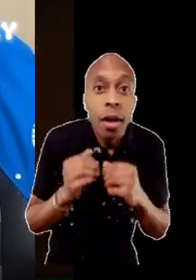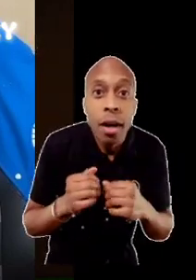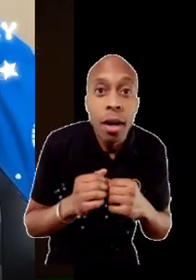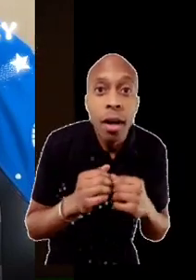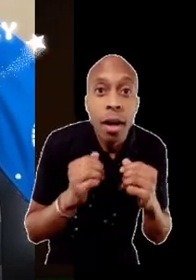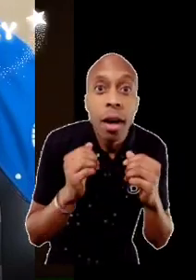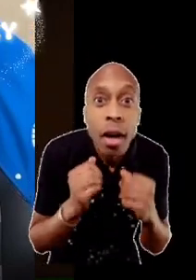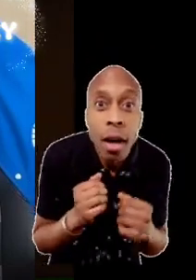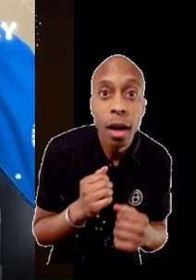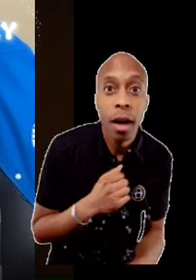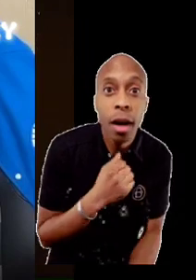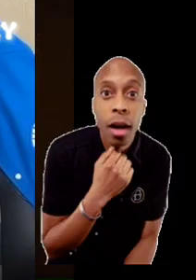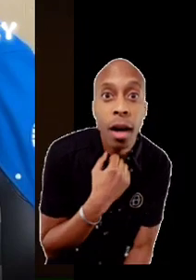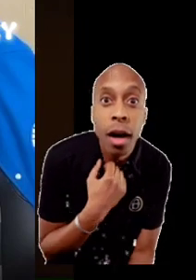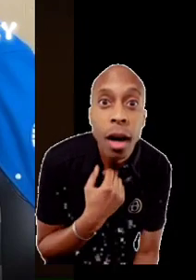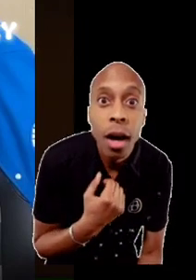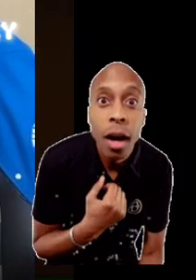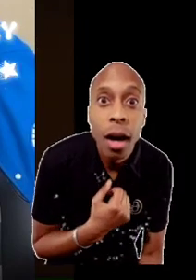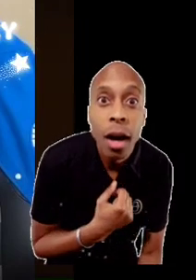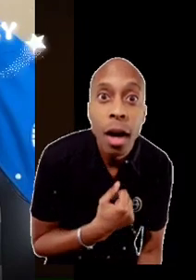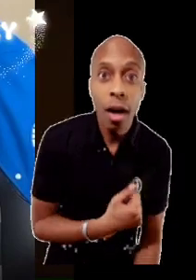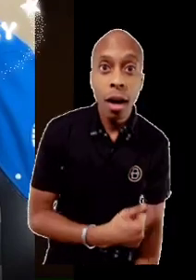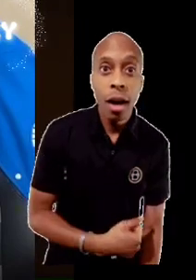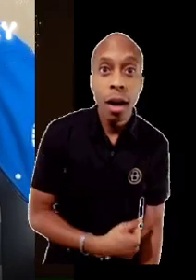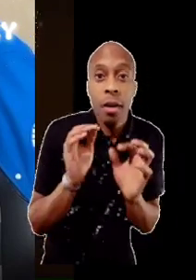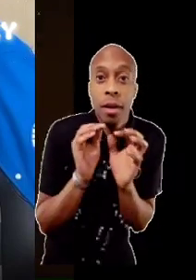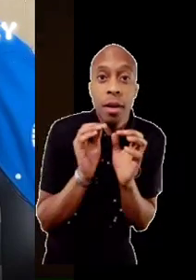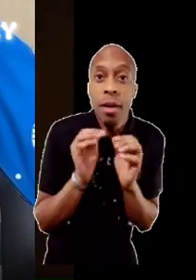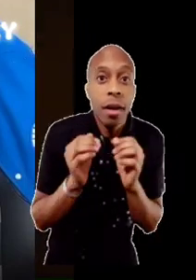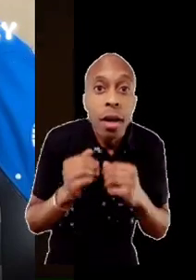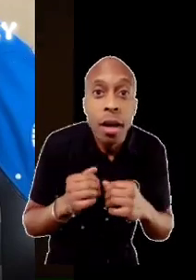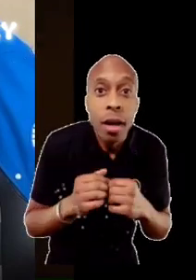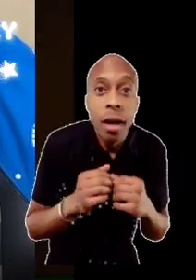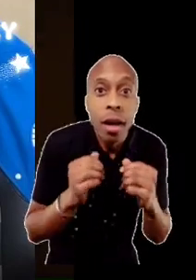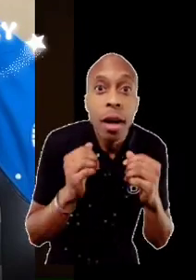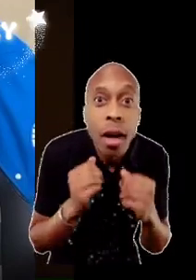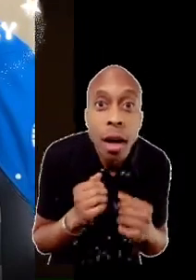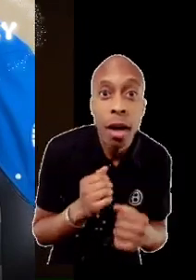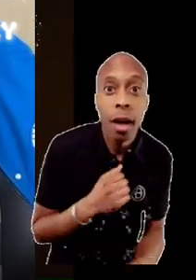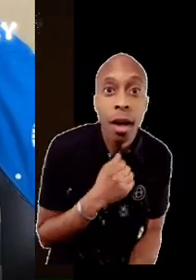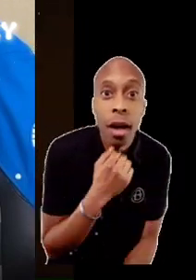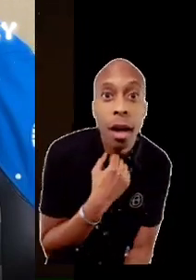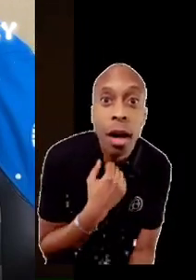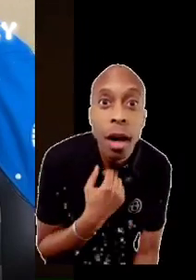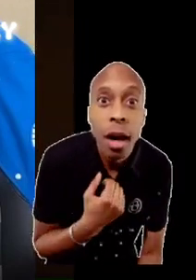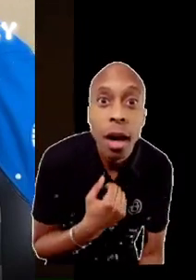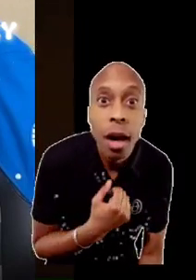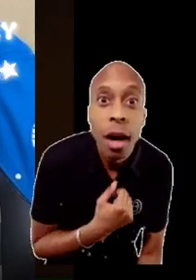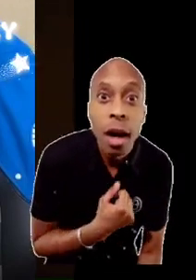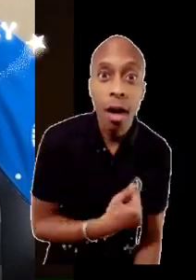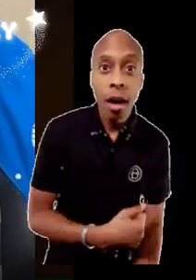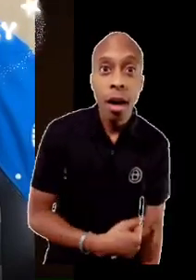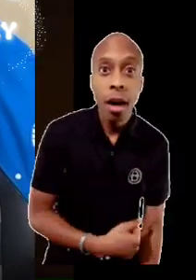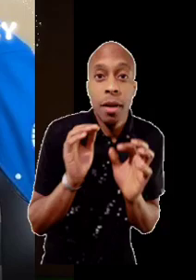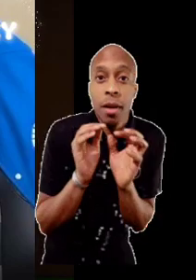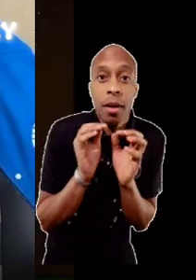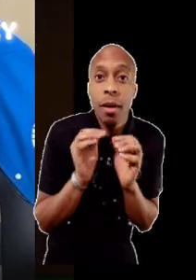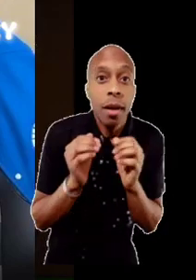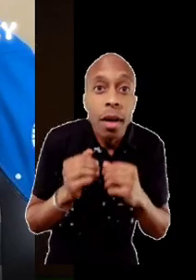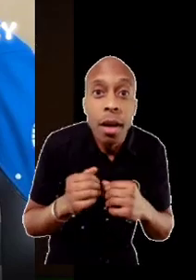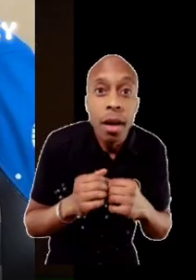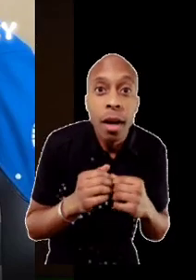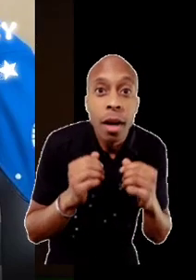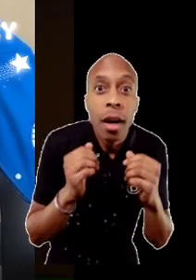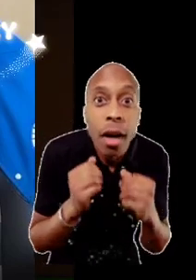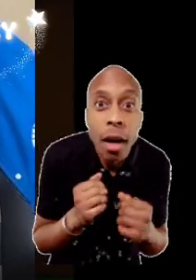know? Because guess what now? You see, because I'm up on break, a little thing just lick me. You see that little note there where you put over